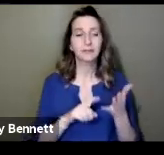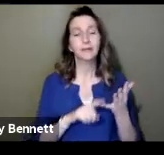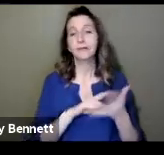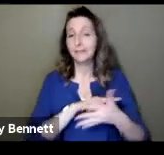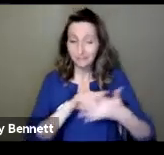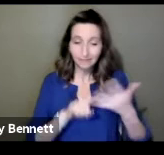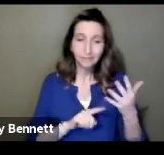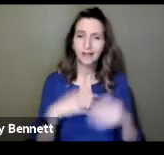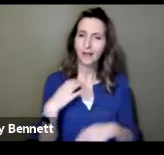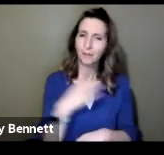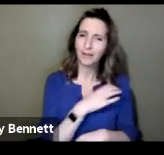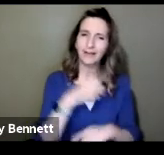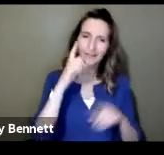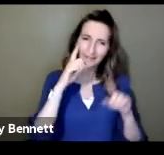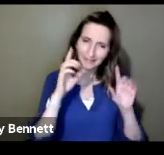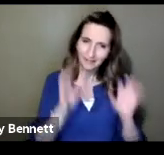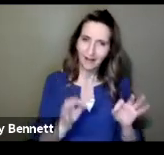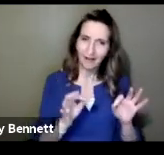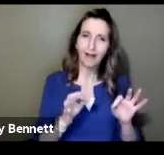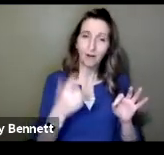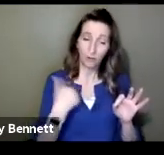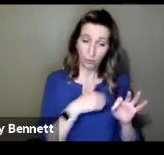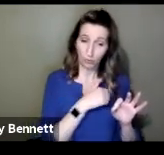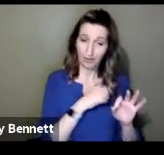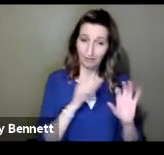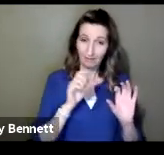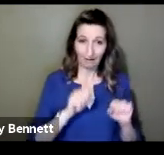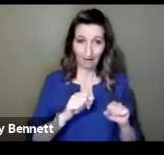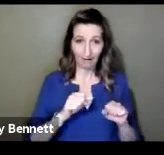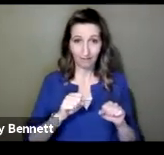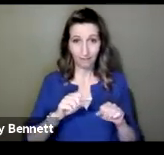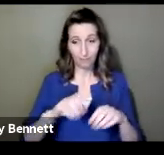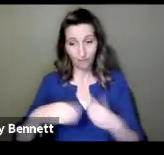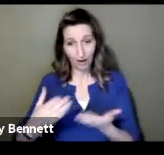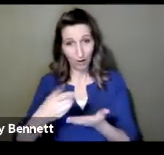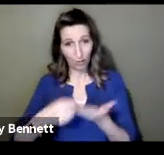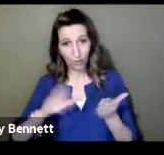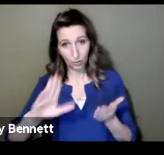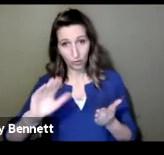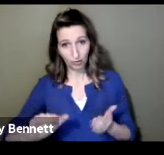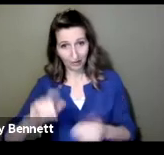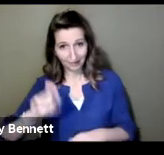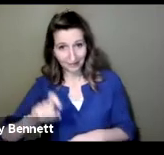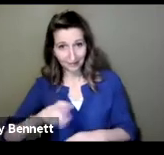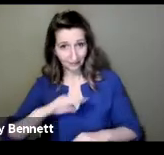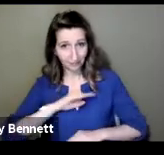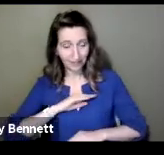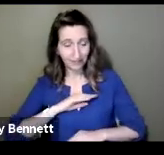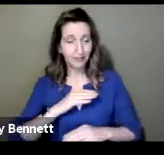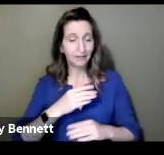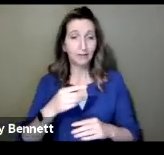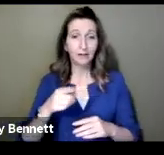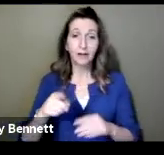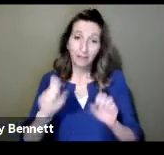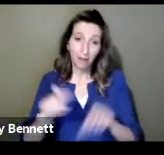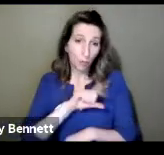of if we can meet your child, whether they will qualify for the dorm or not. And so that's why we meet together as a committee. We inform